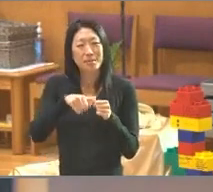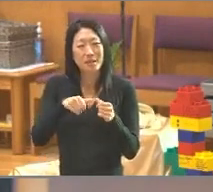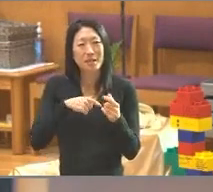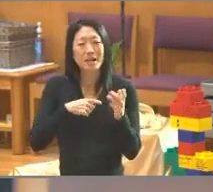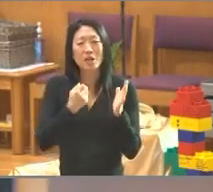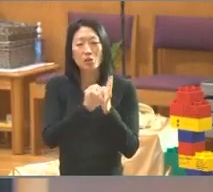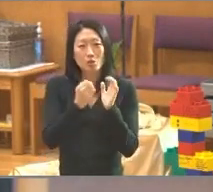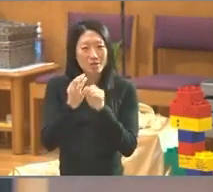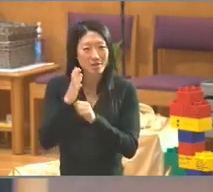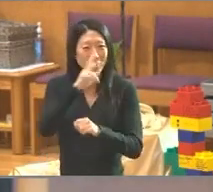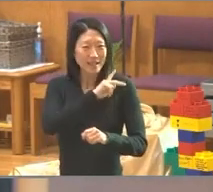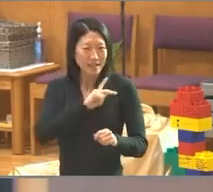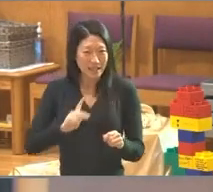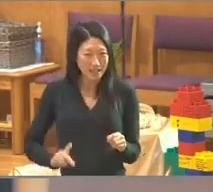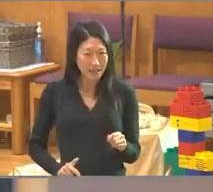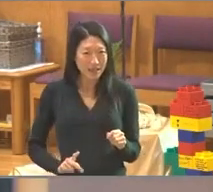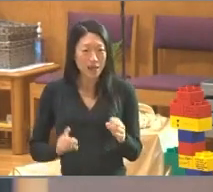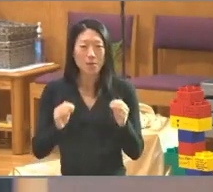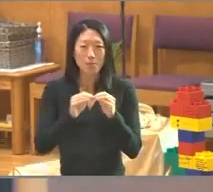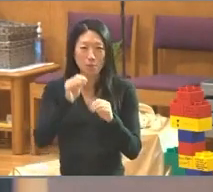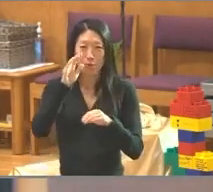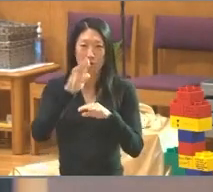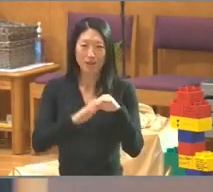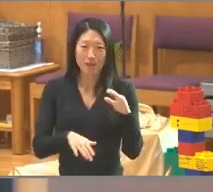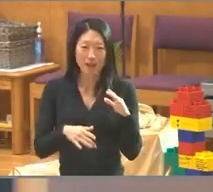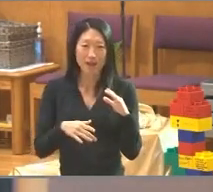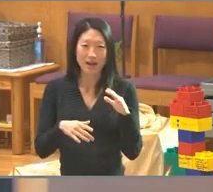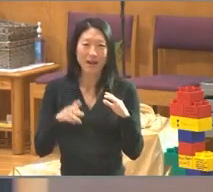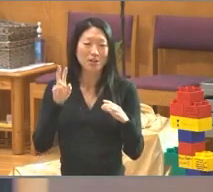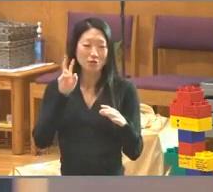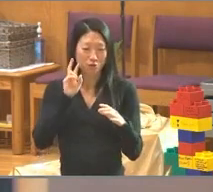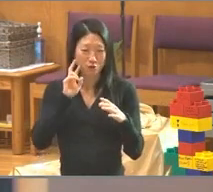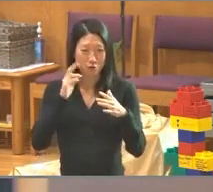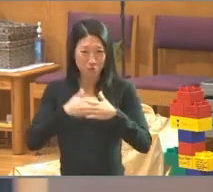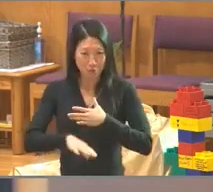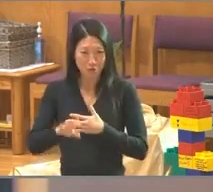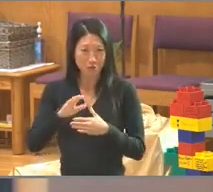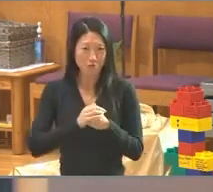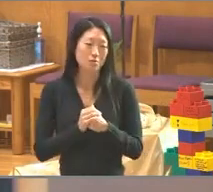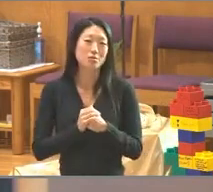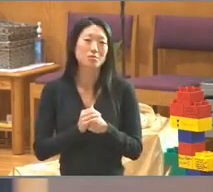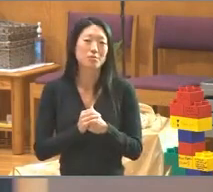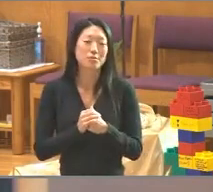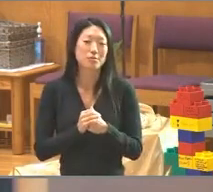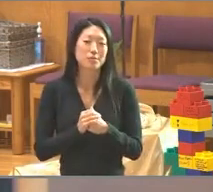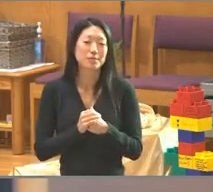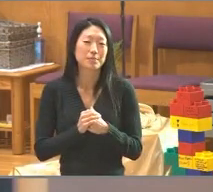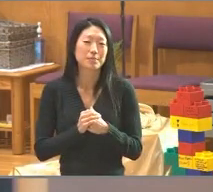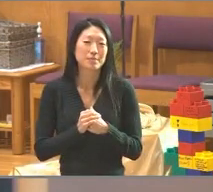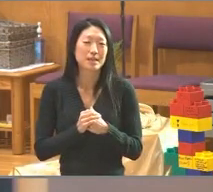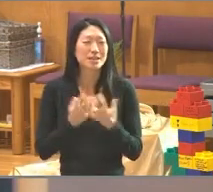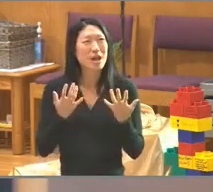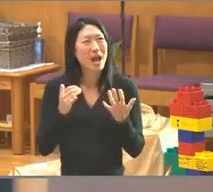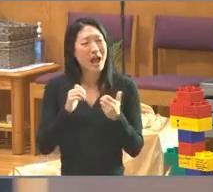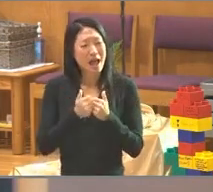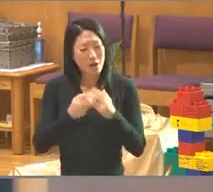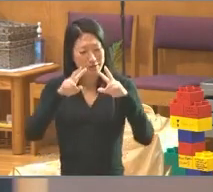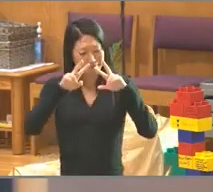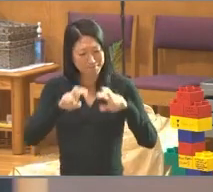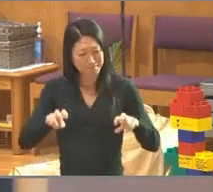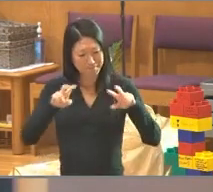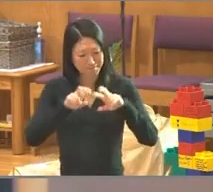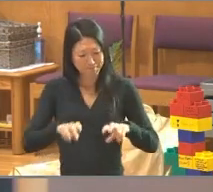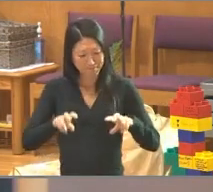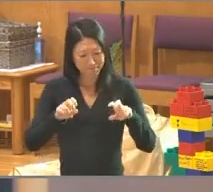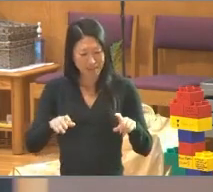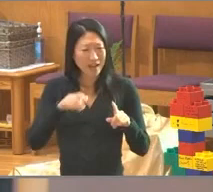crucified king more than a virgin birth. And what more to reflect on this, not in the context